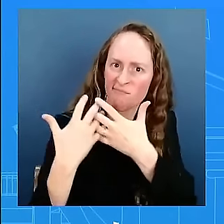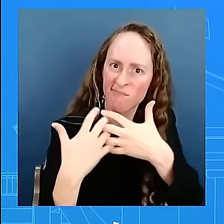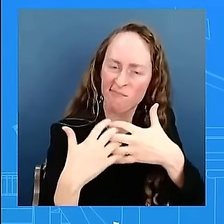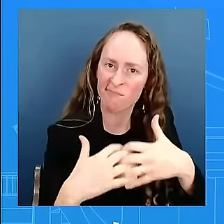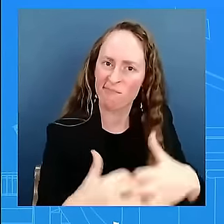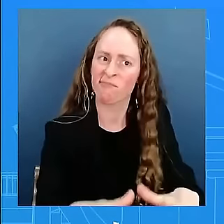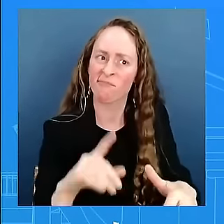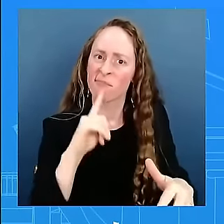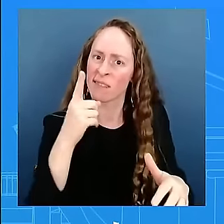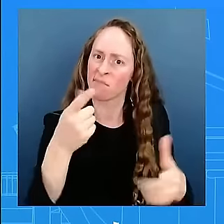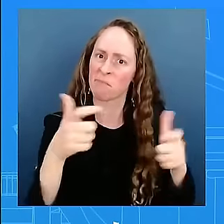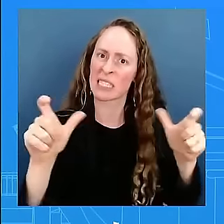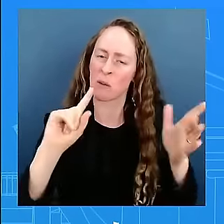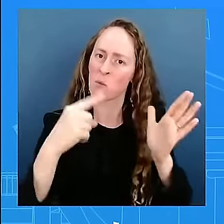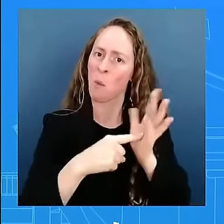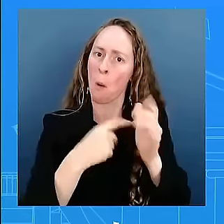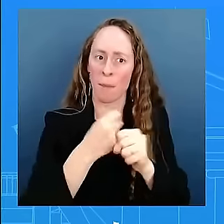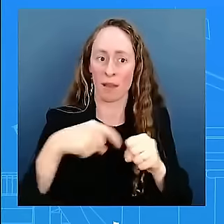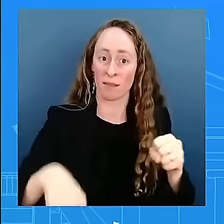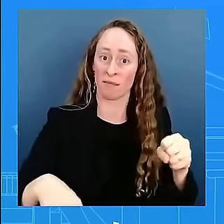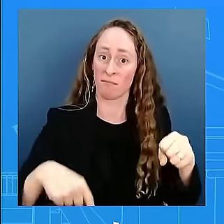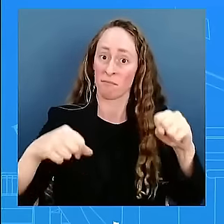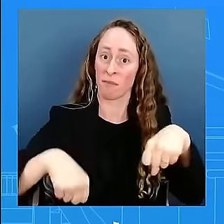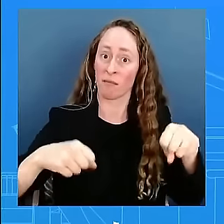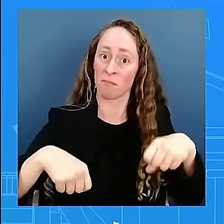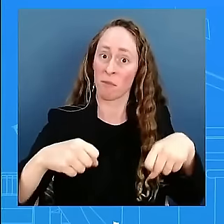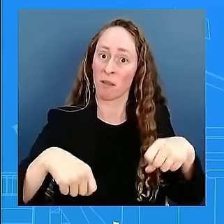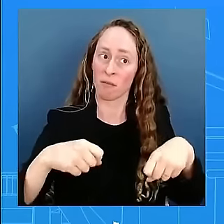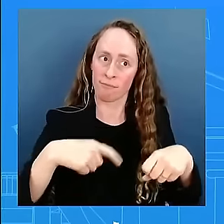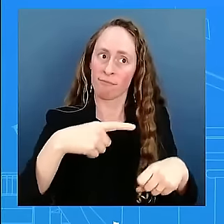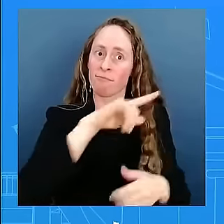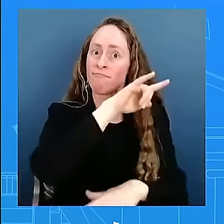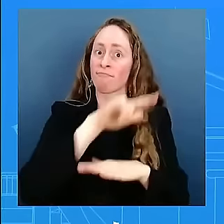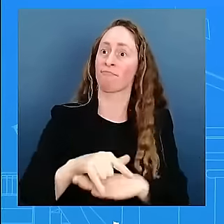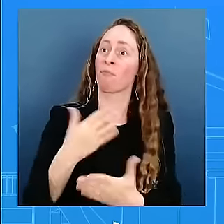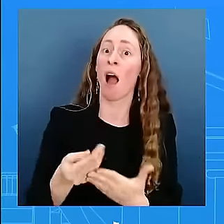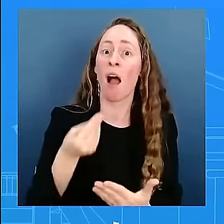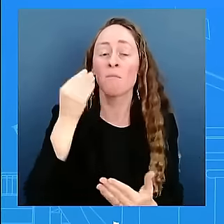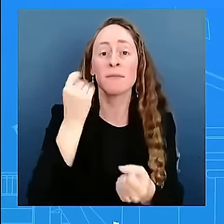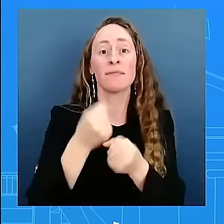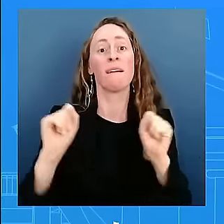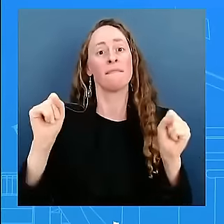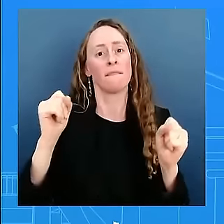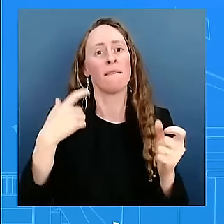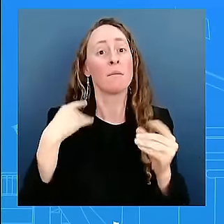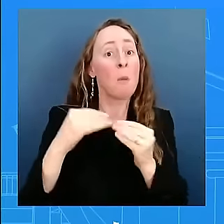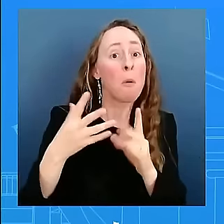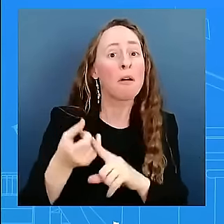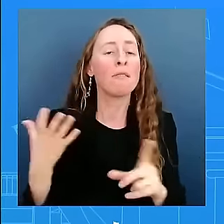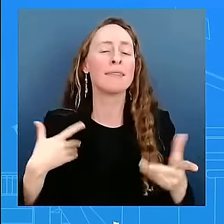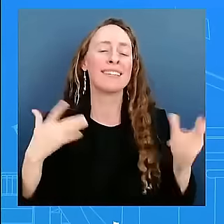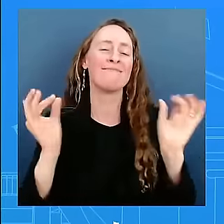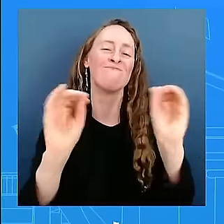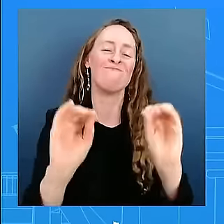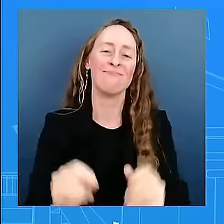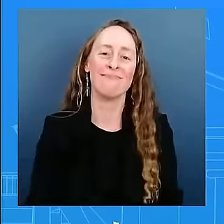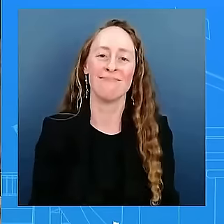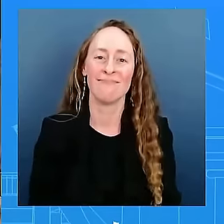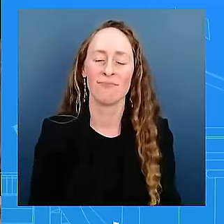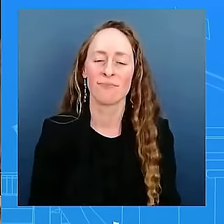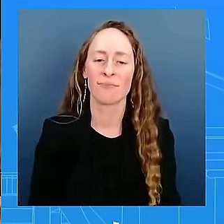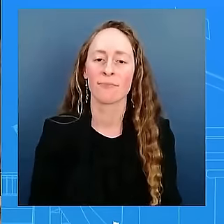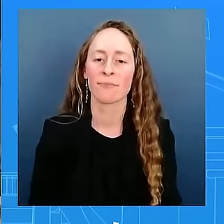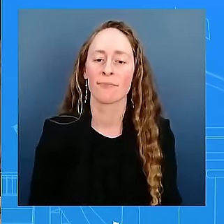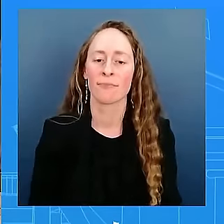Americans home today. And so I just don't have anything beyond of what we've already been able to share. Can you give us an update on American journalist